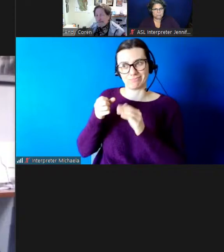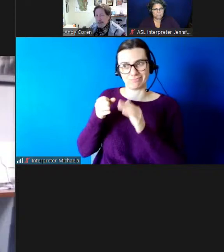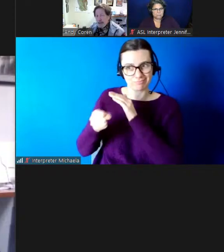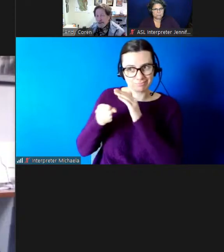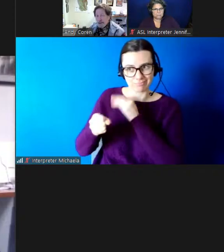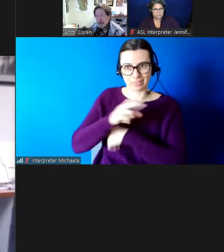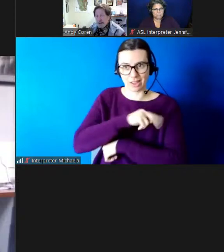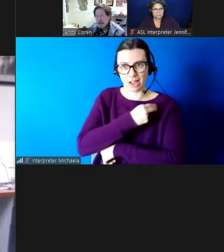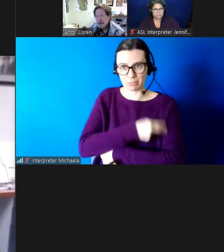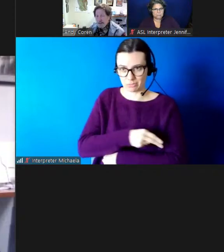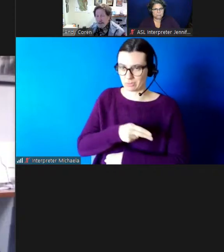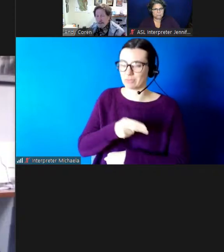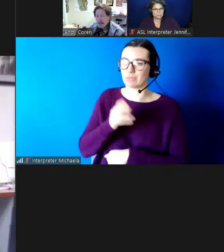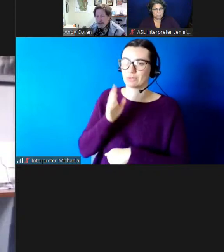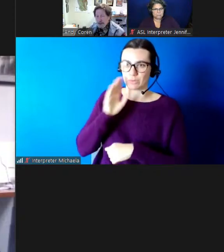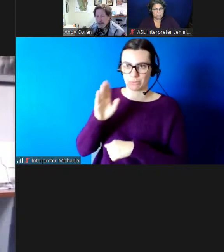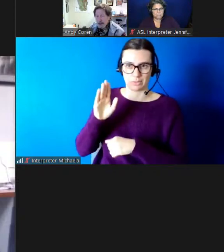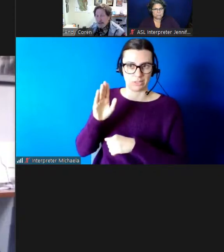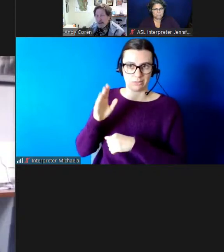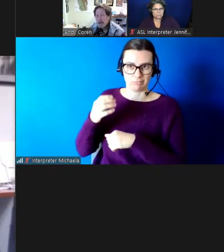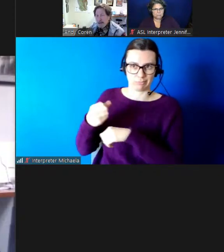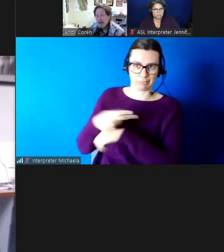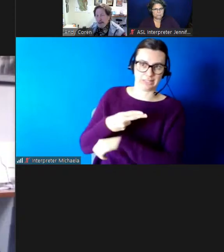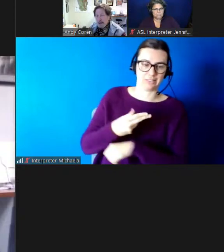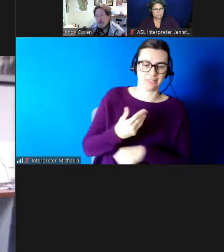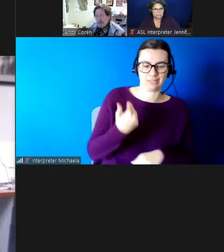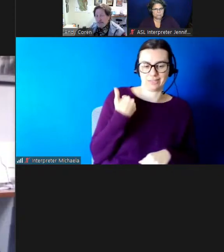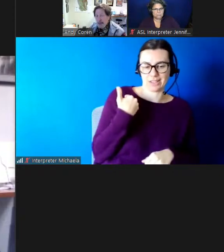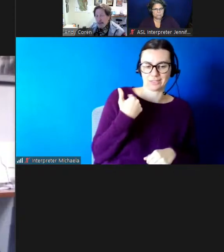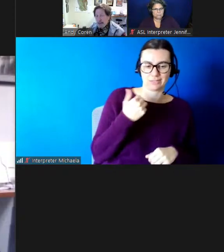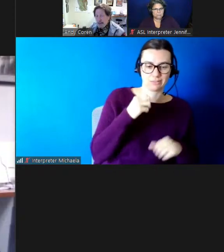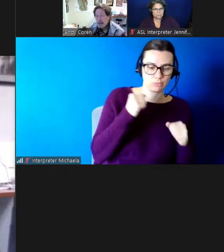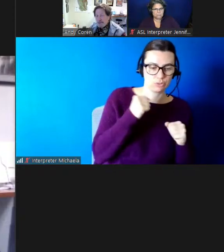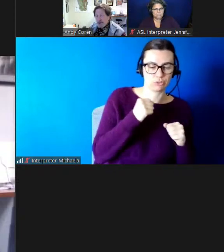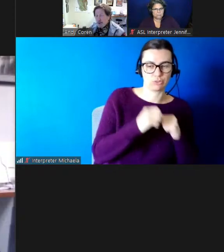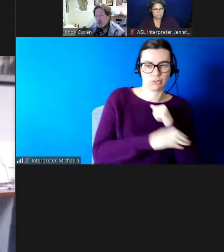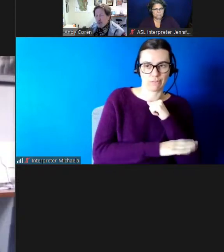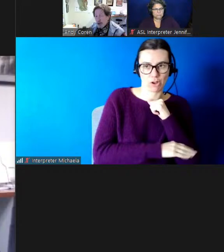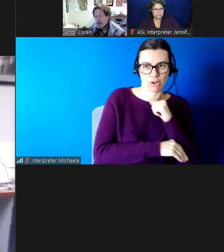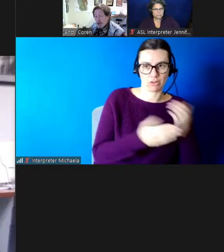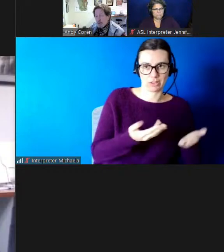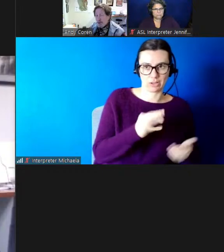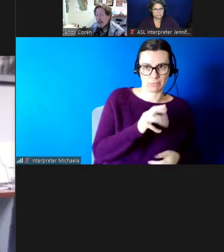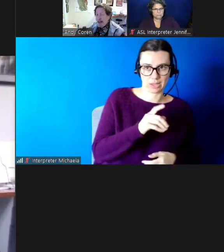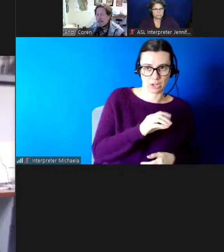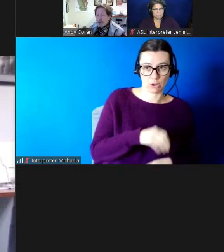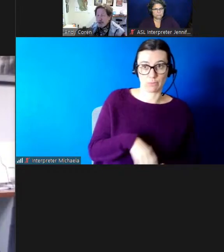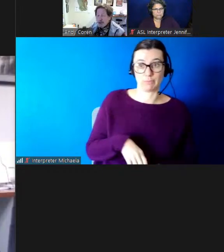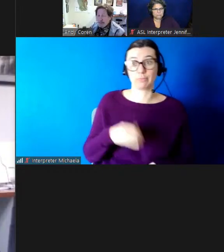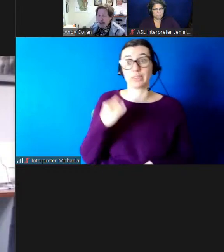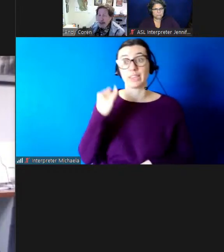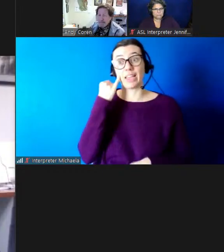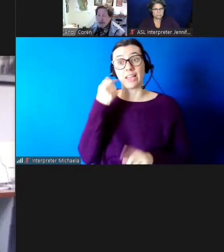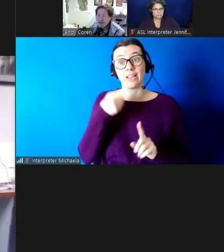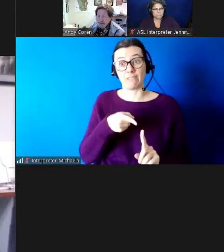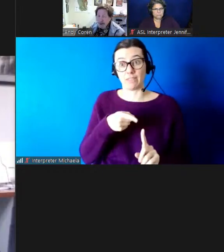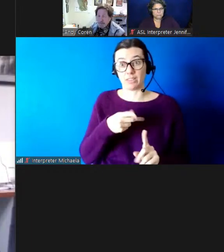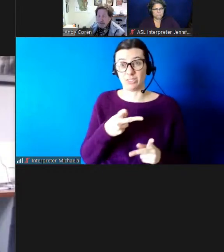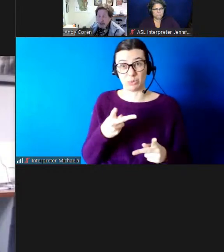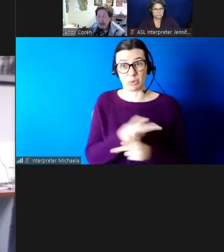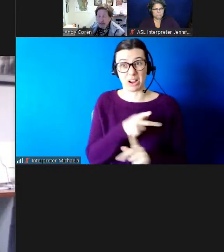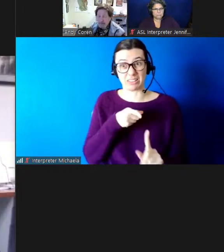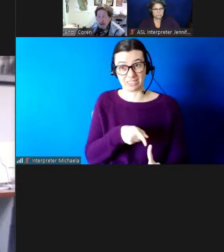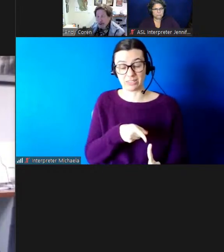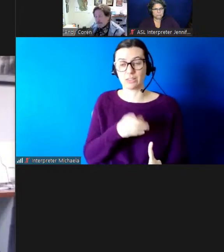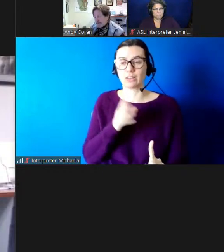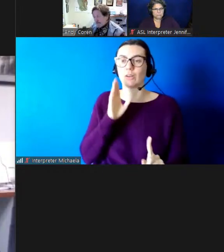fall here in Mendocino County. And if it's worse, it will happen sooner. It may happen